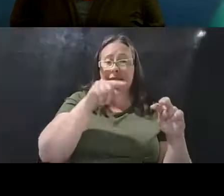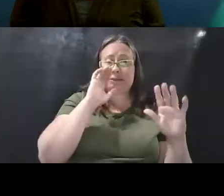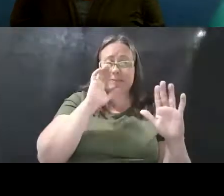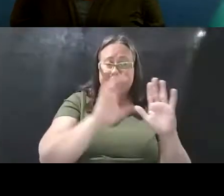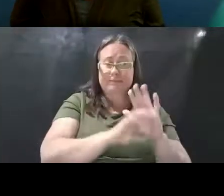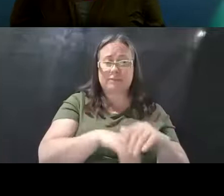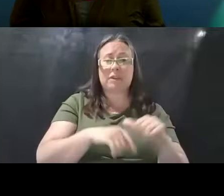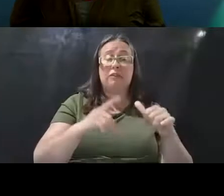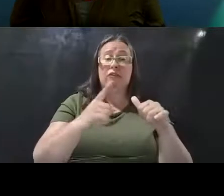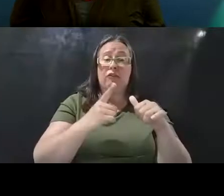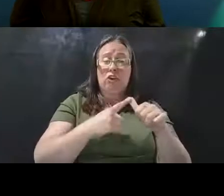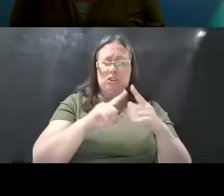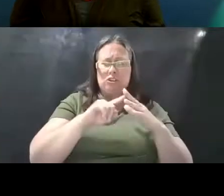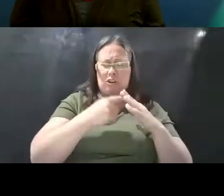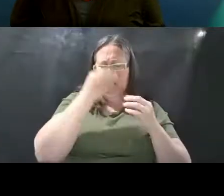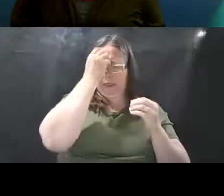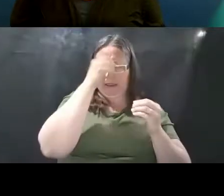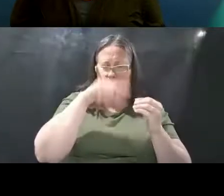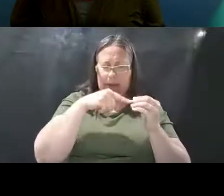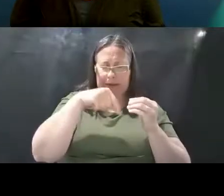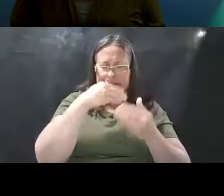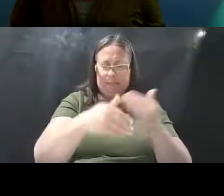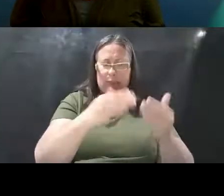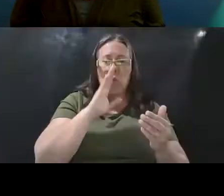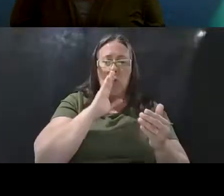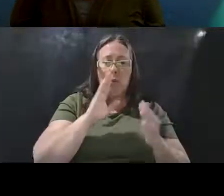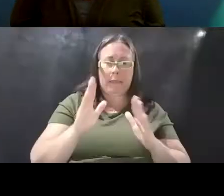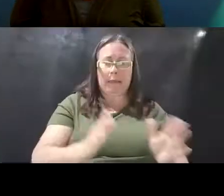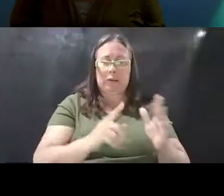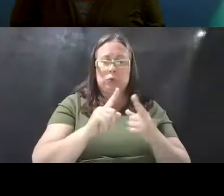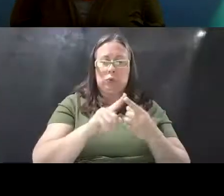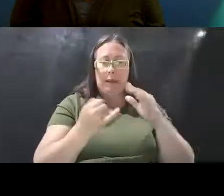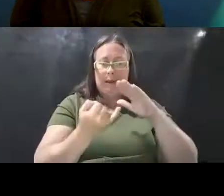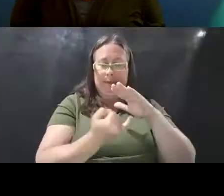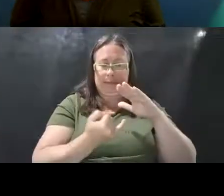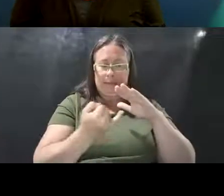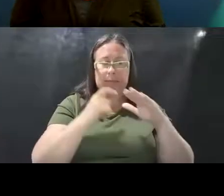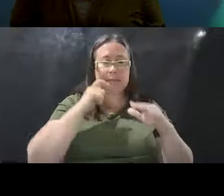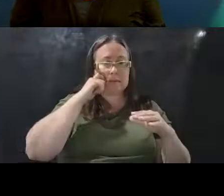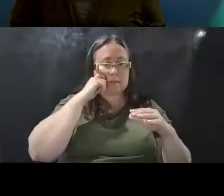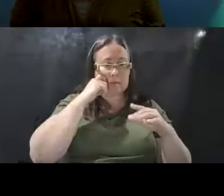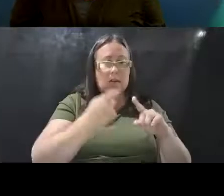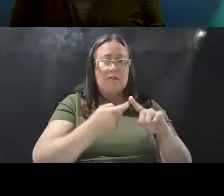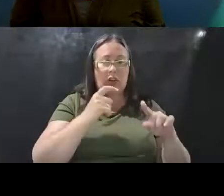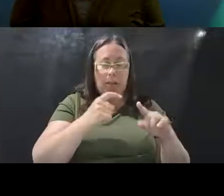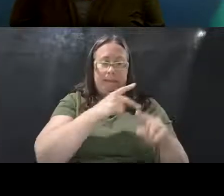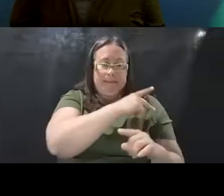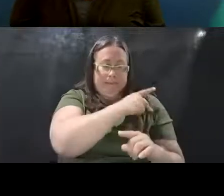when we first started thinking about this, we were going to isolate skin from a